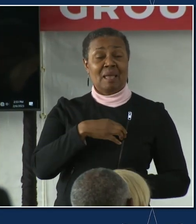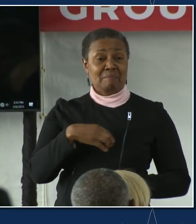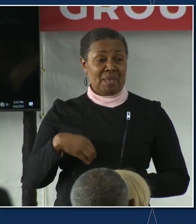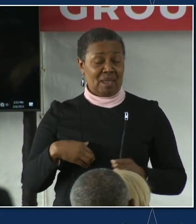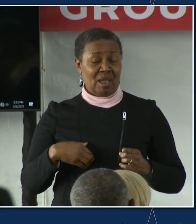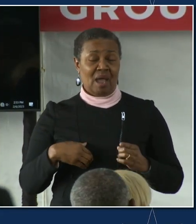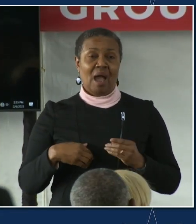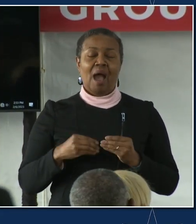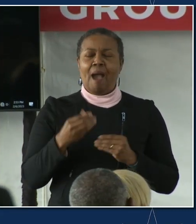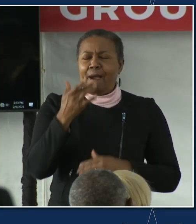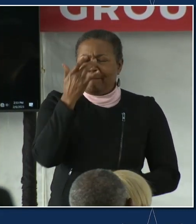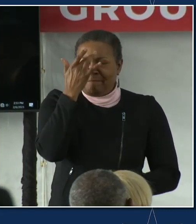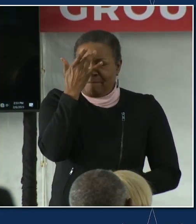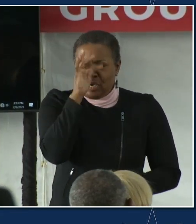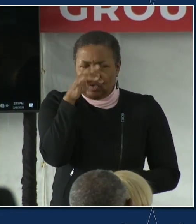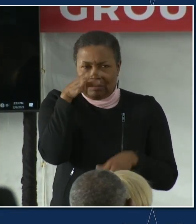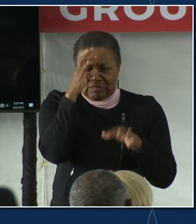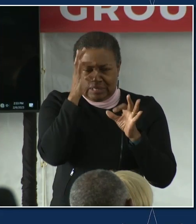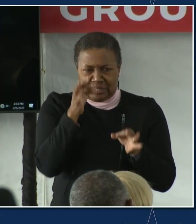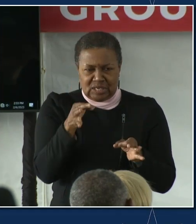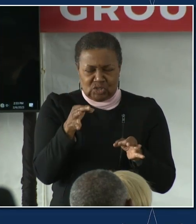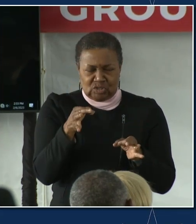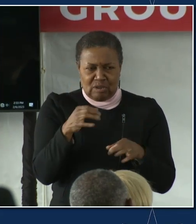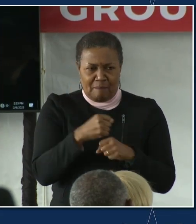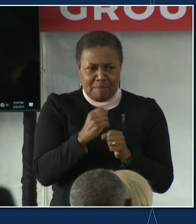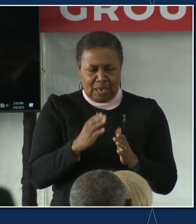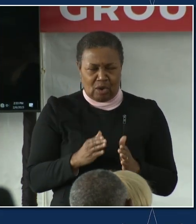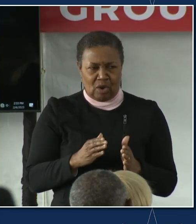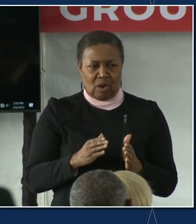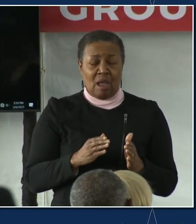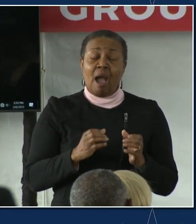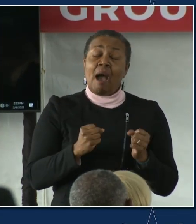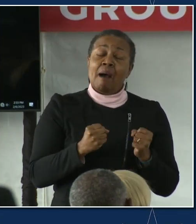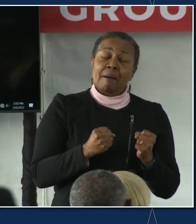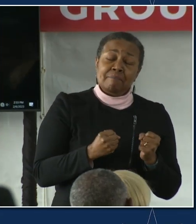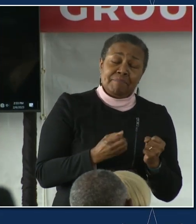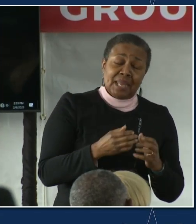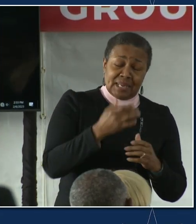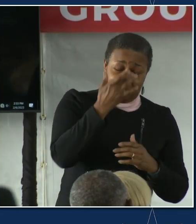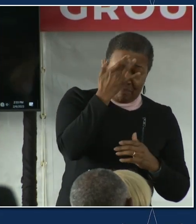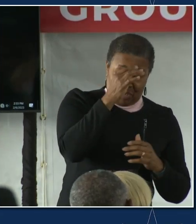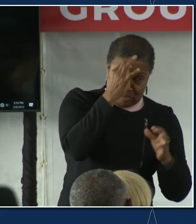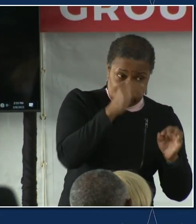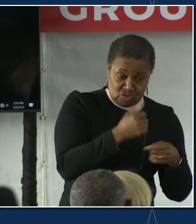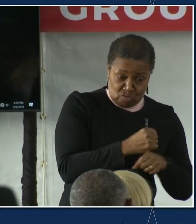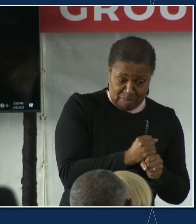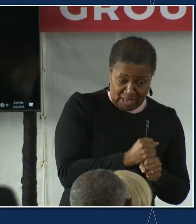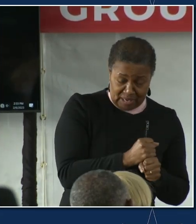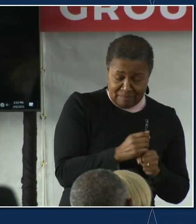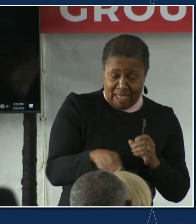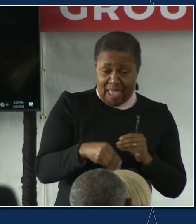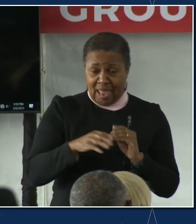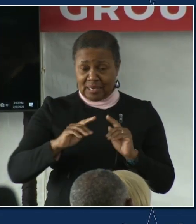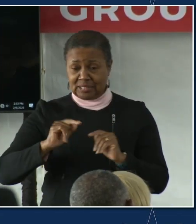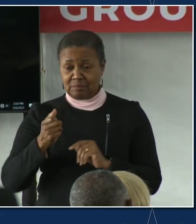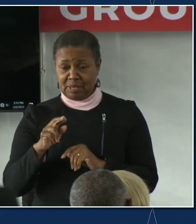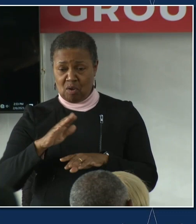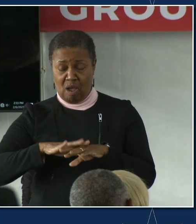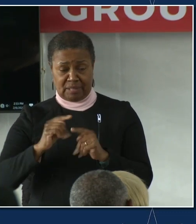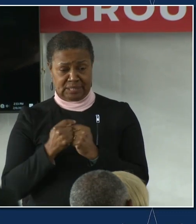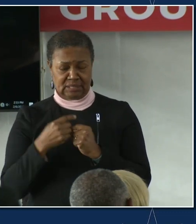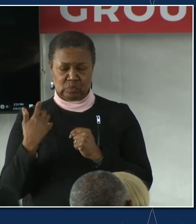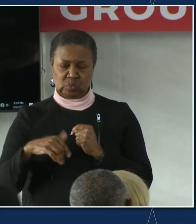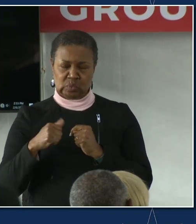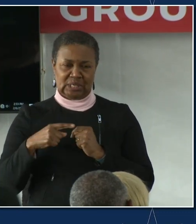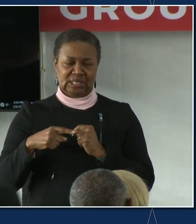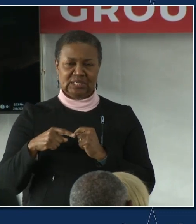of the most brilliant decisions you've made, among many brilliant decisions. Yes, sir. Is putting Samir on that team. He